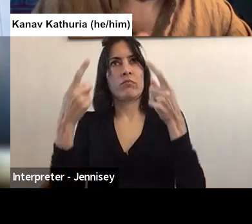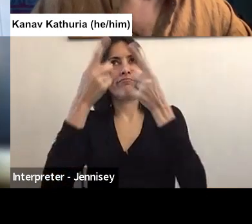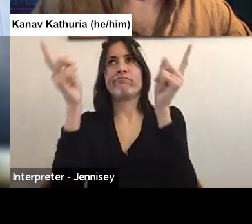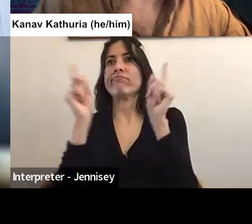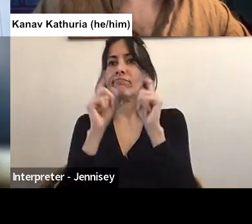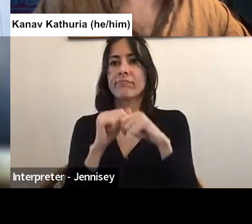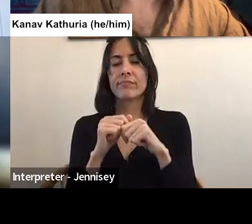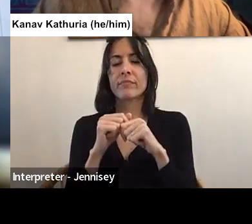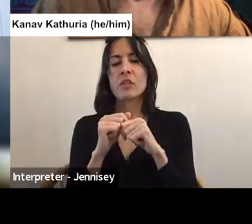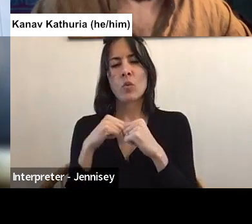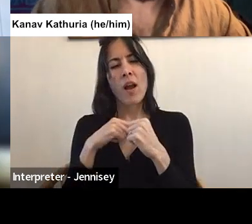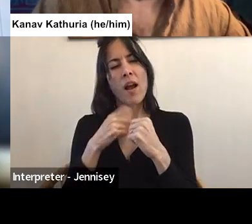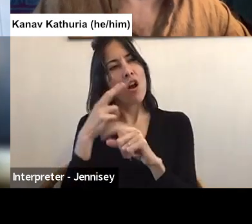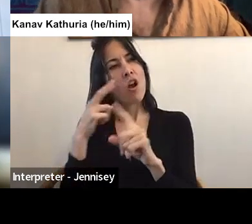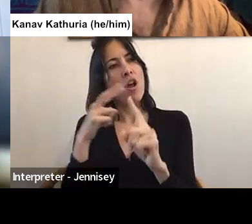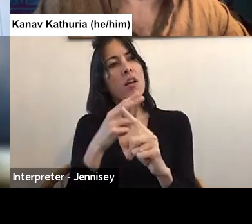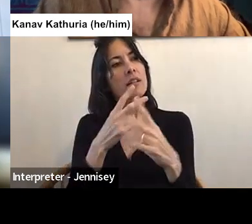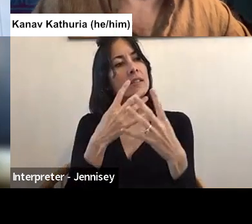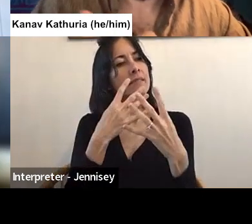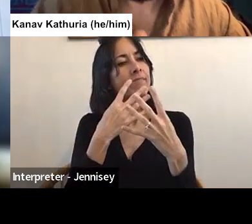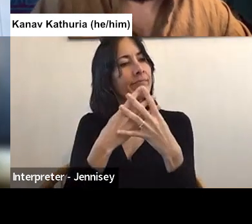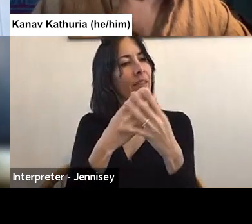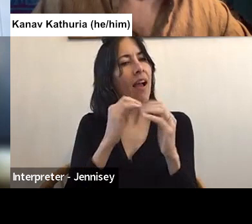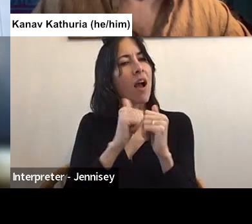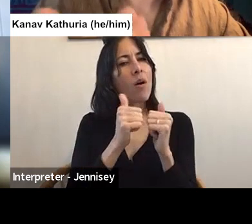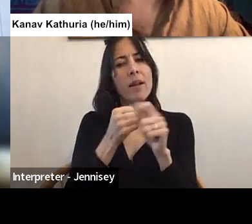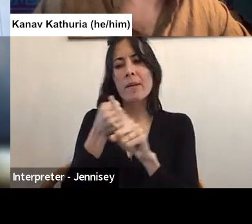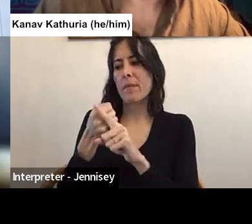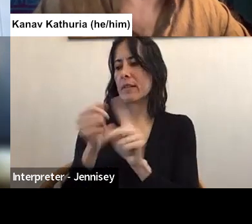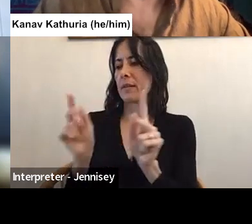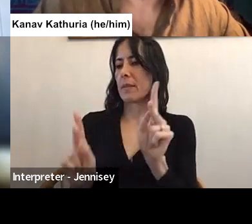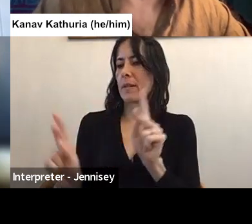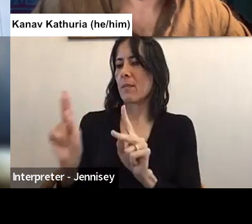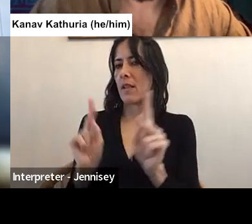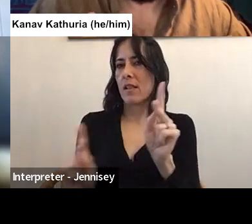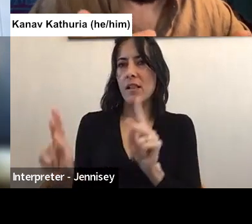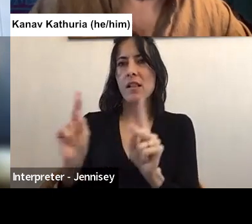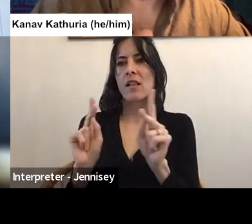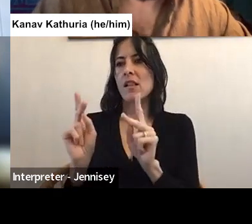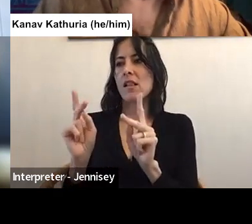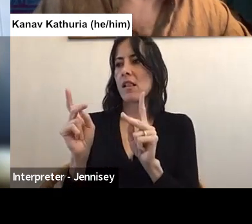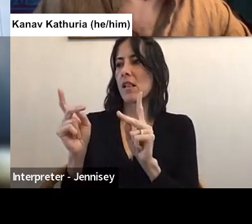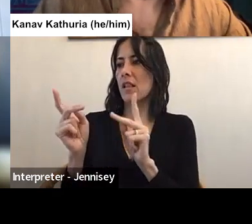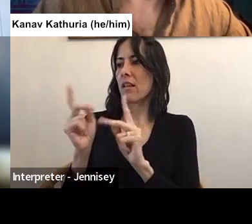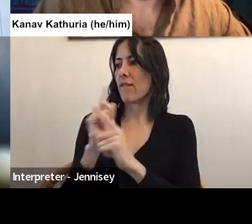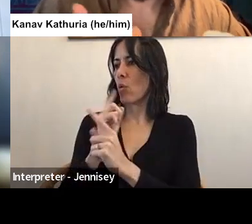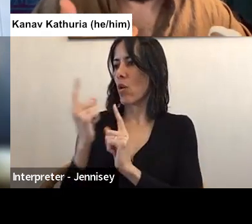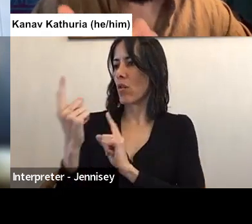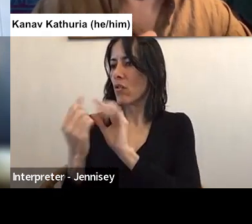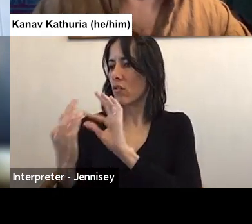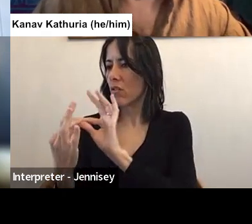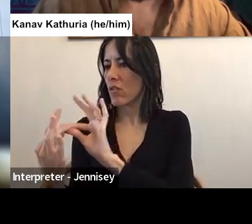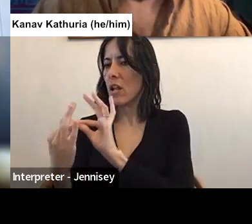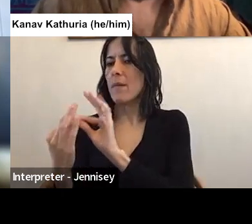So I look at what carcerality has done to our social relationships between ourselves, between other people, between food and land, and how they've just